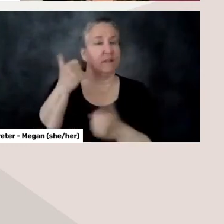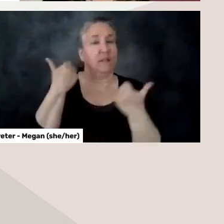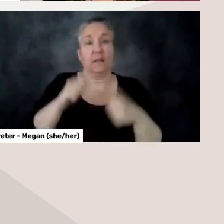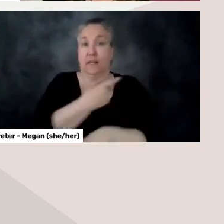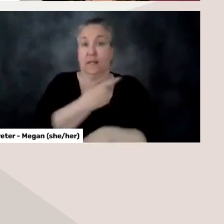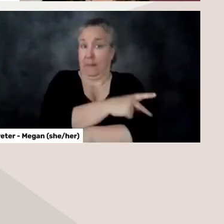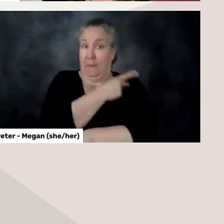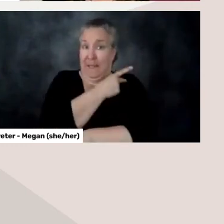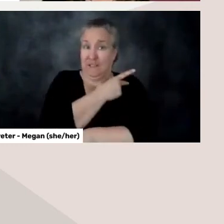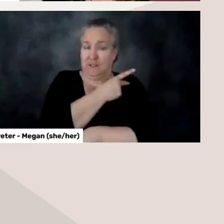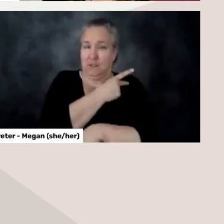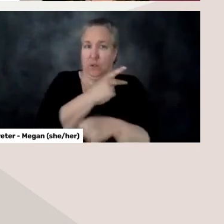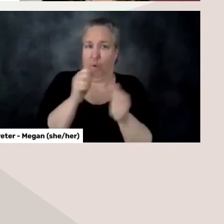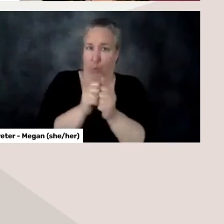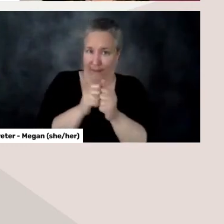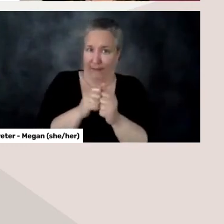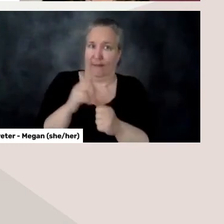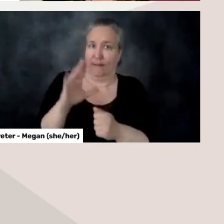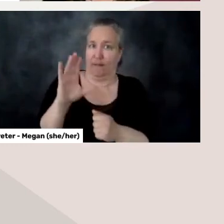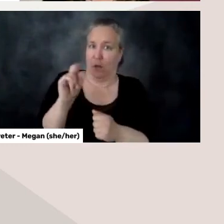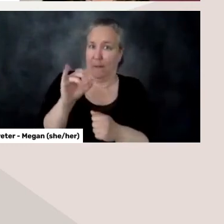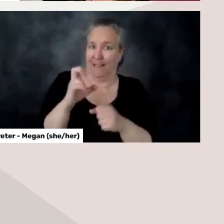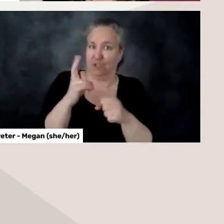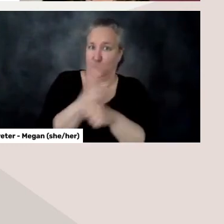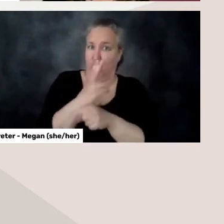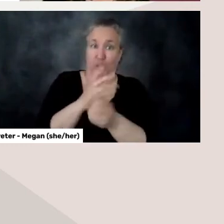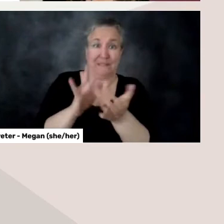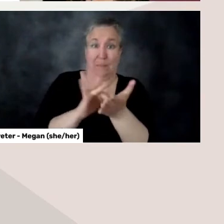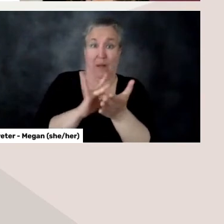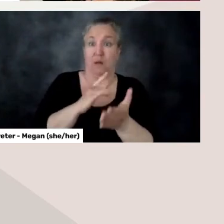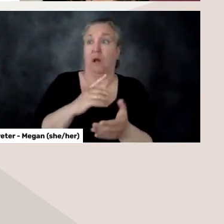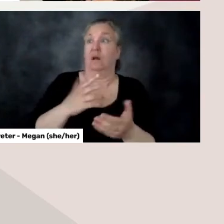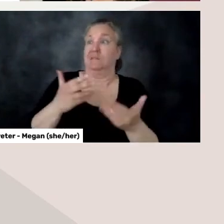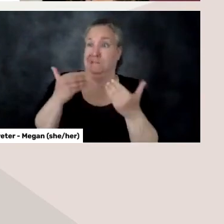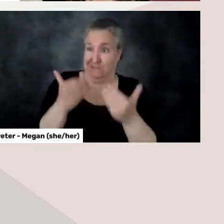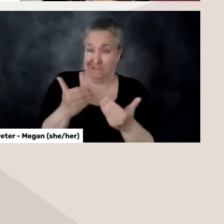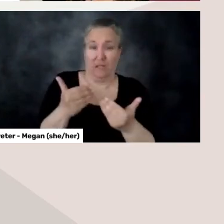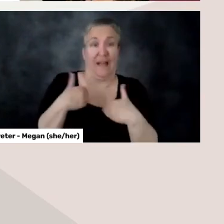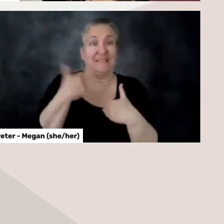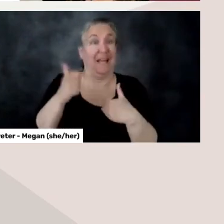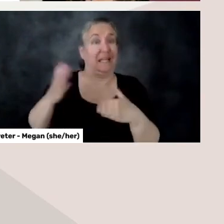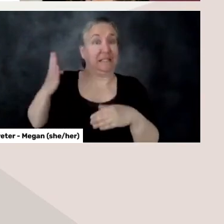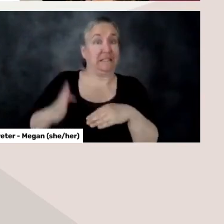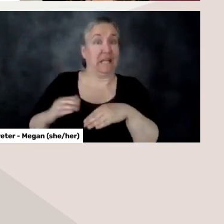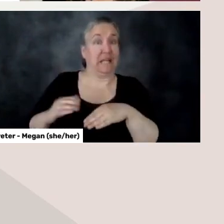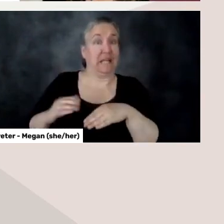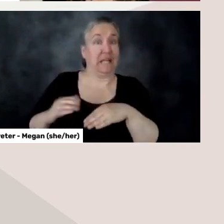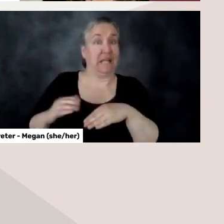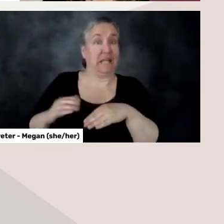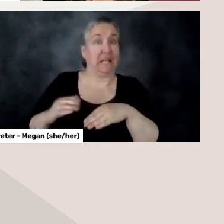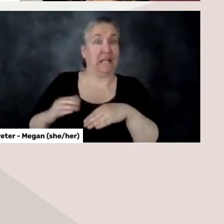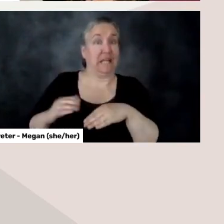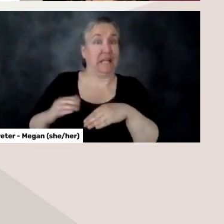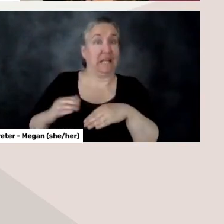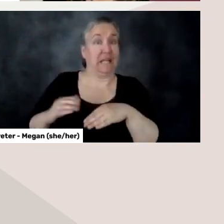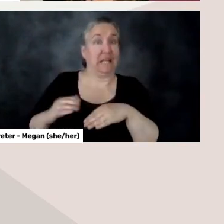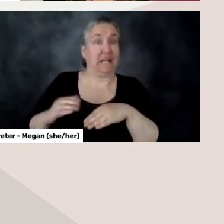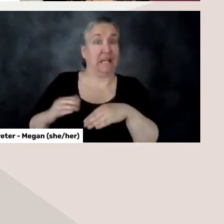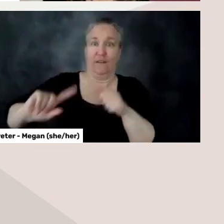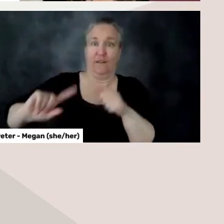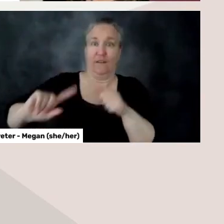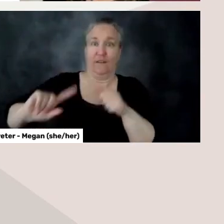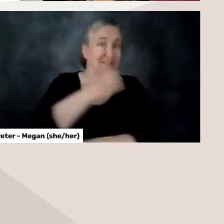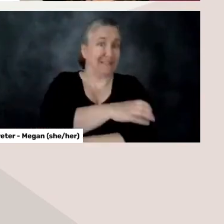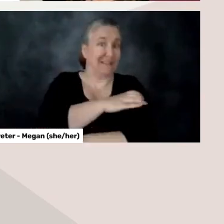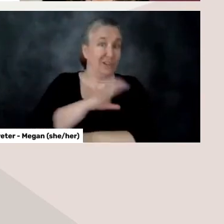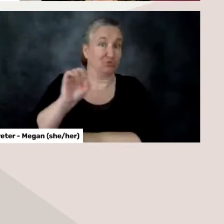this compassionate use drug gets any side effect that wasn't on the initial clinical